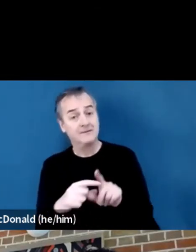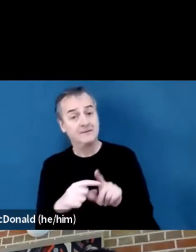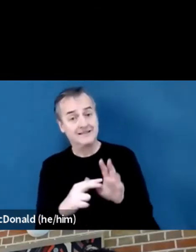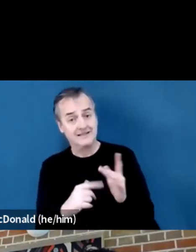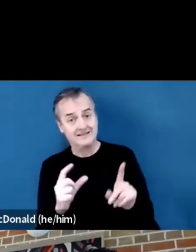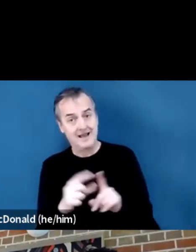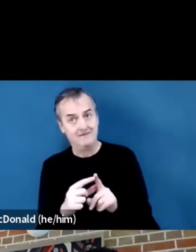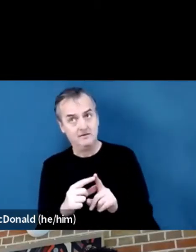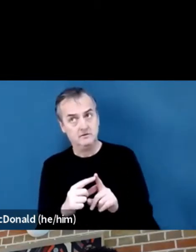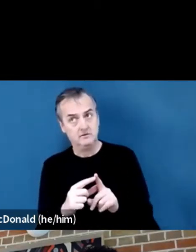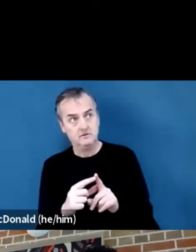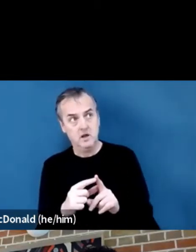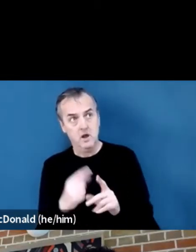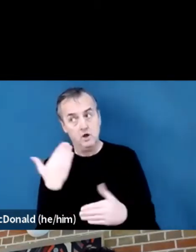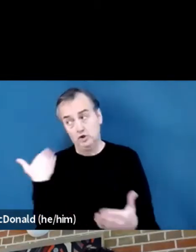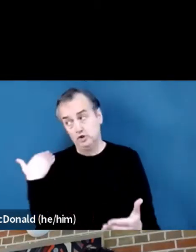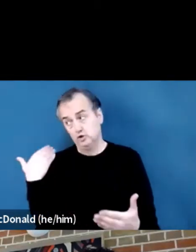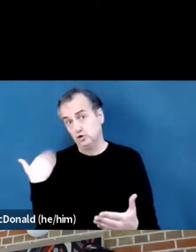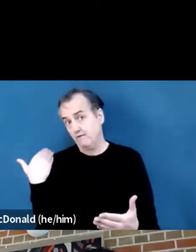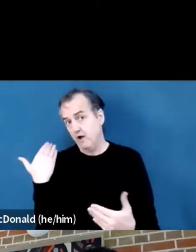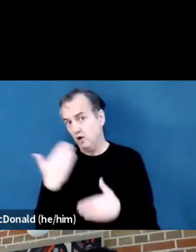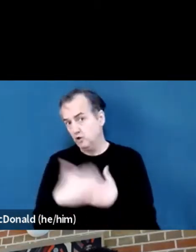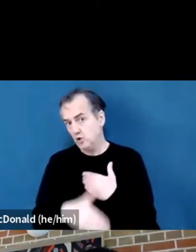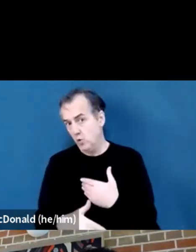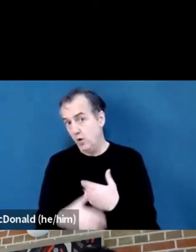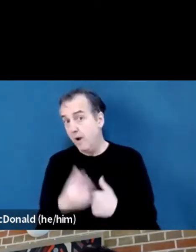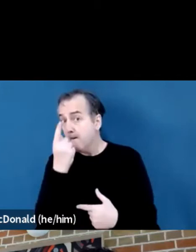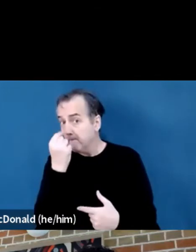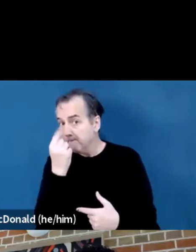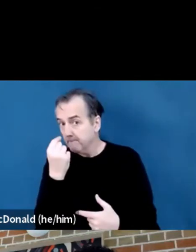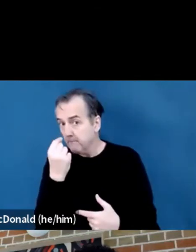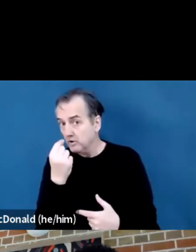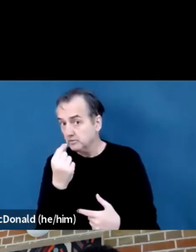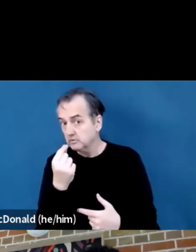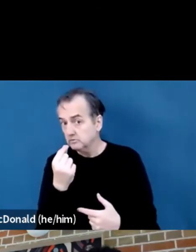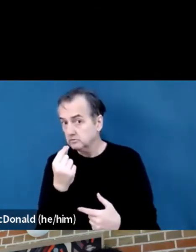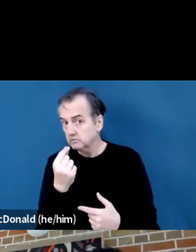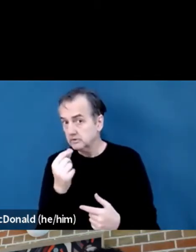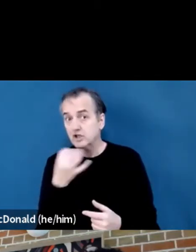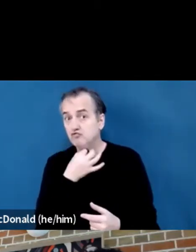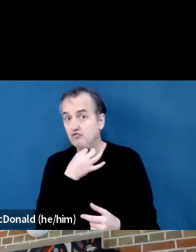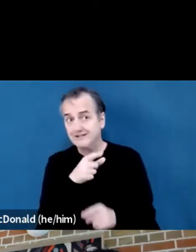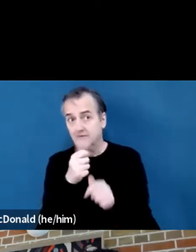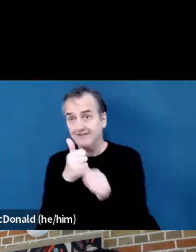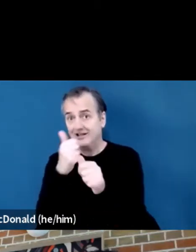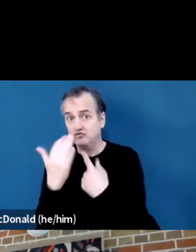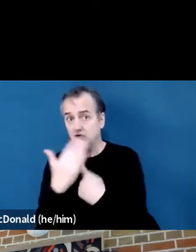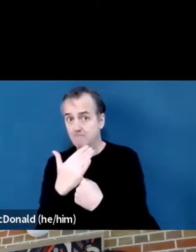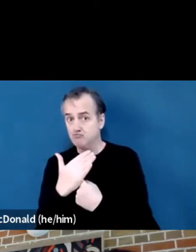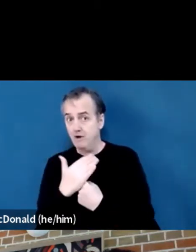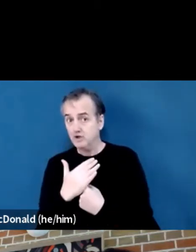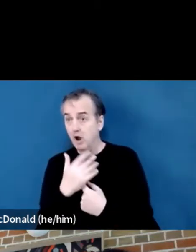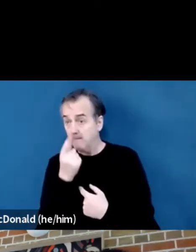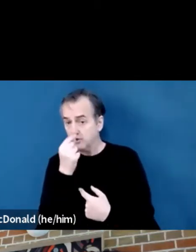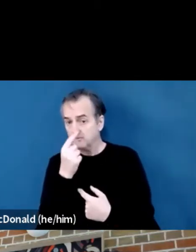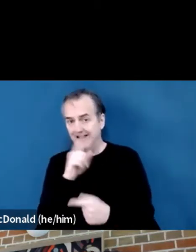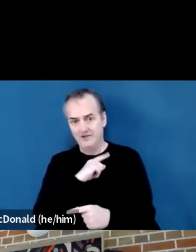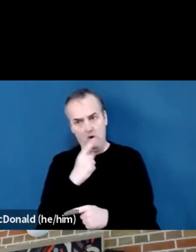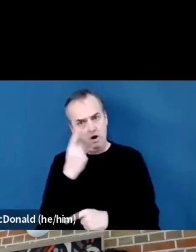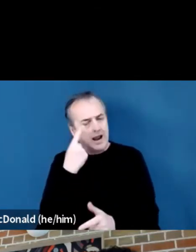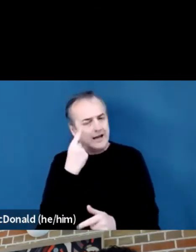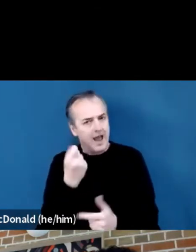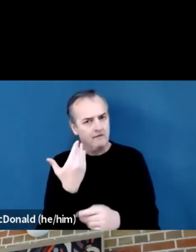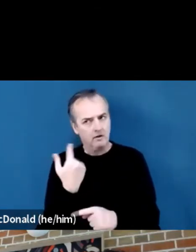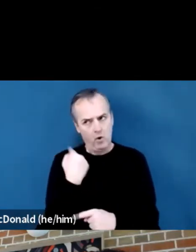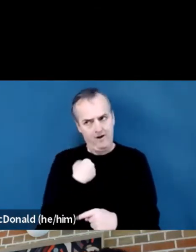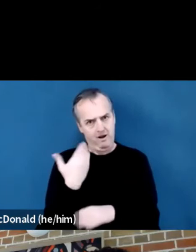No, but I think there is a danger of that in the industry. That's why I've chose to work with the people that I've worked with, particularly Sky,